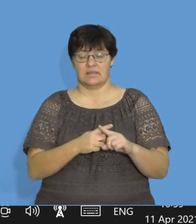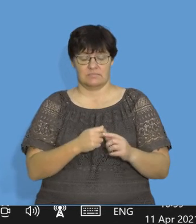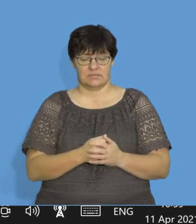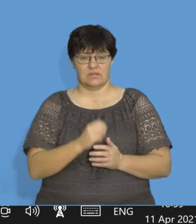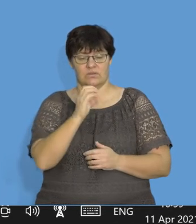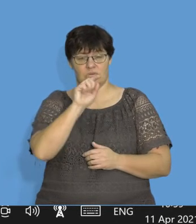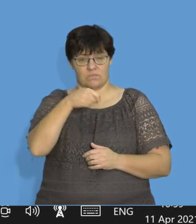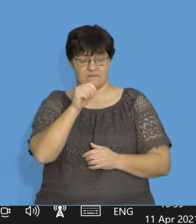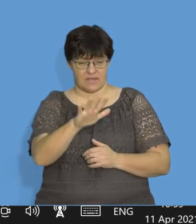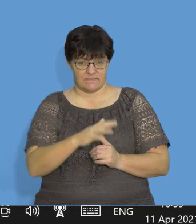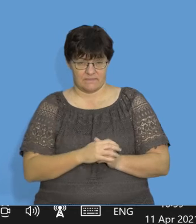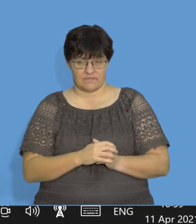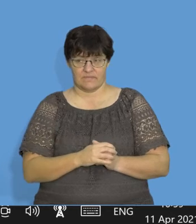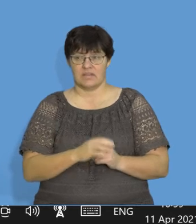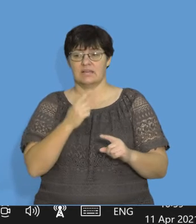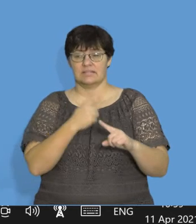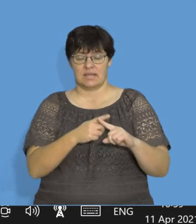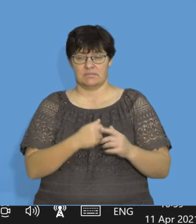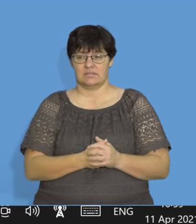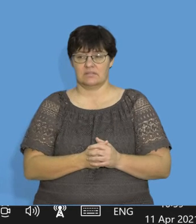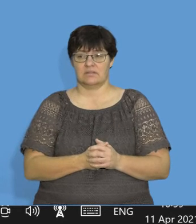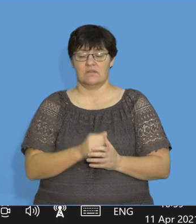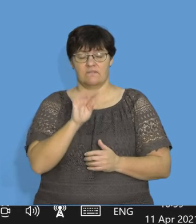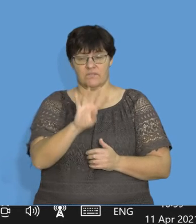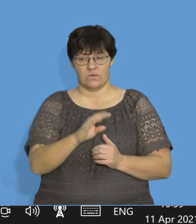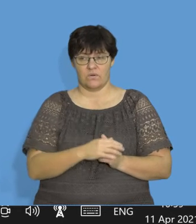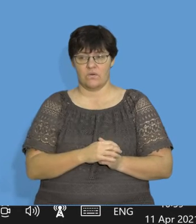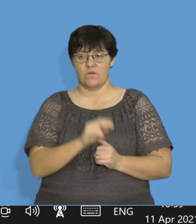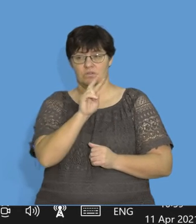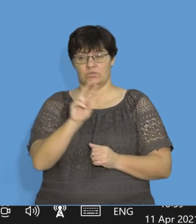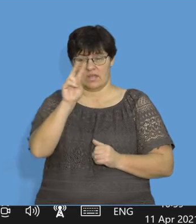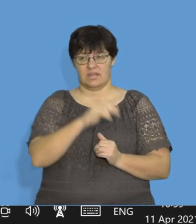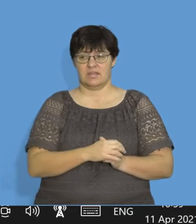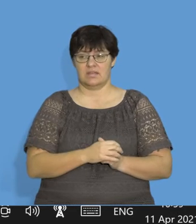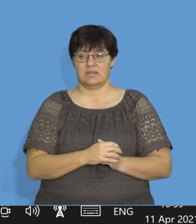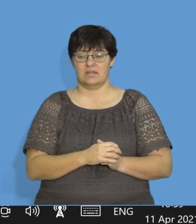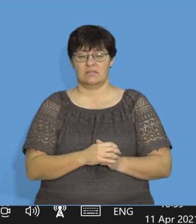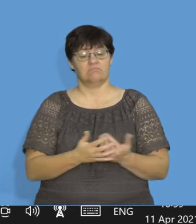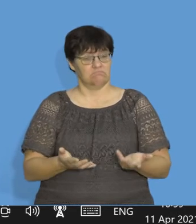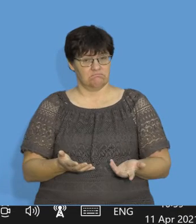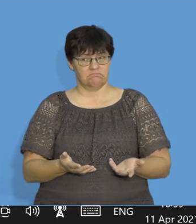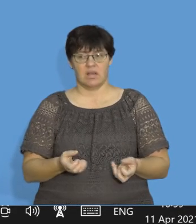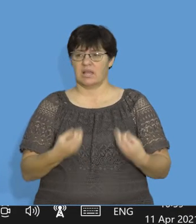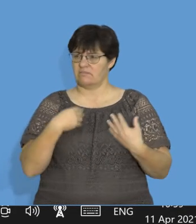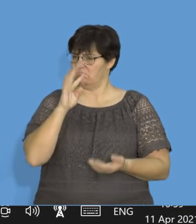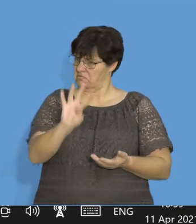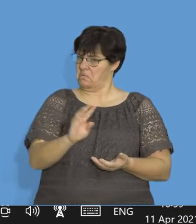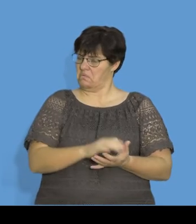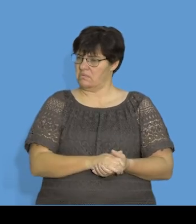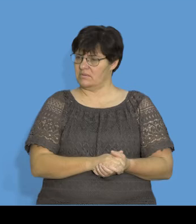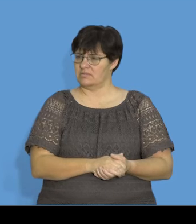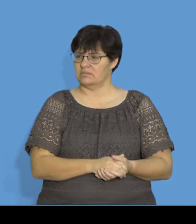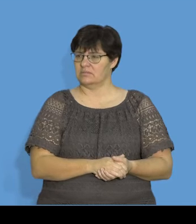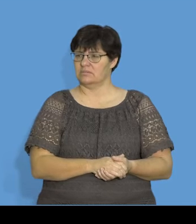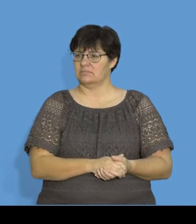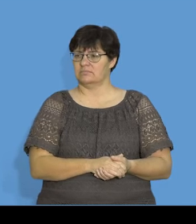times 0.5 times 4 squared, and it gives me 4.